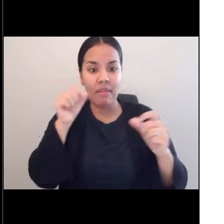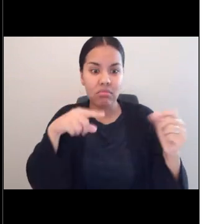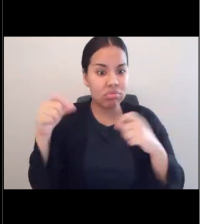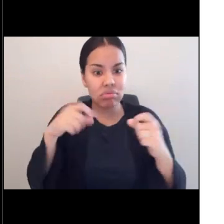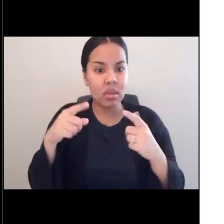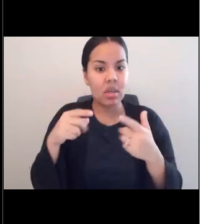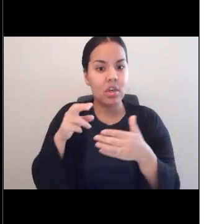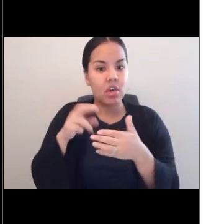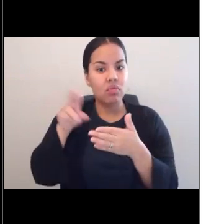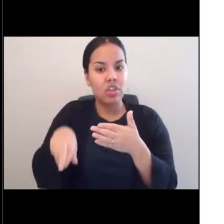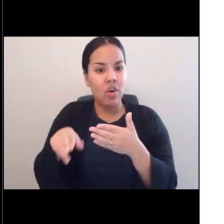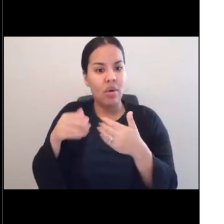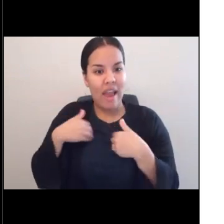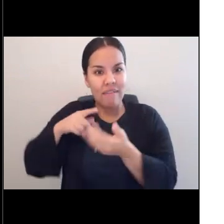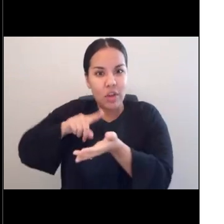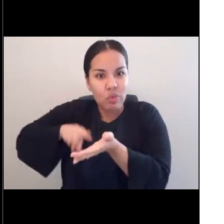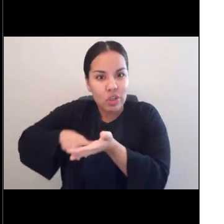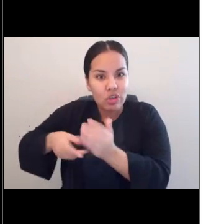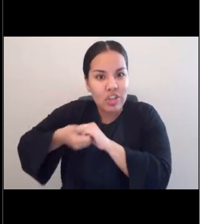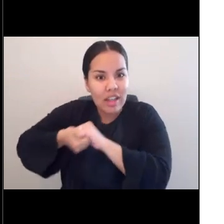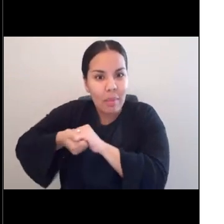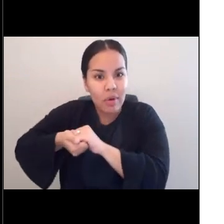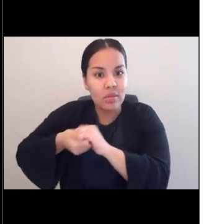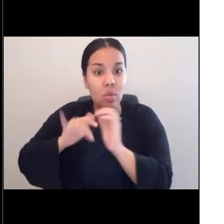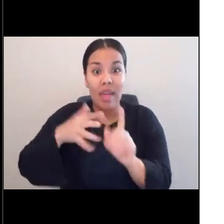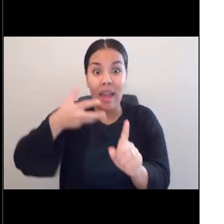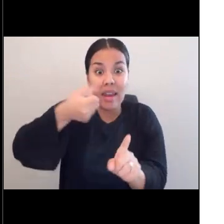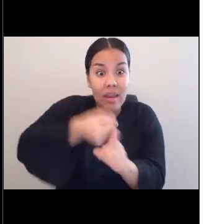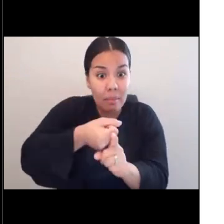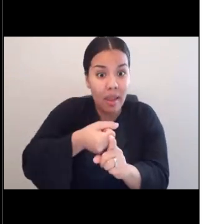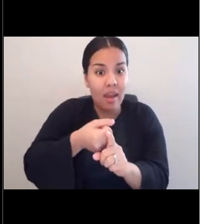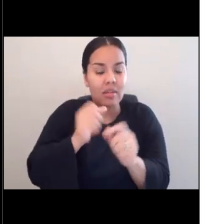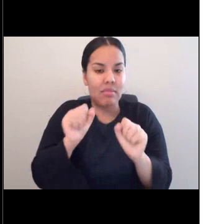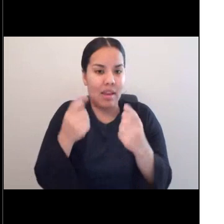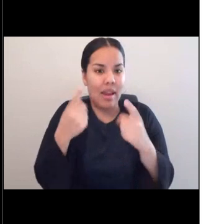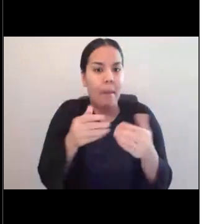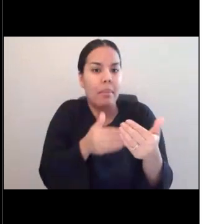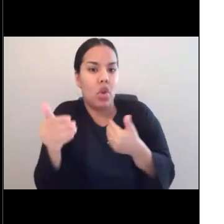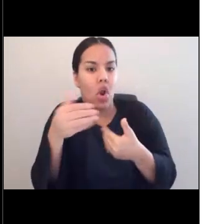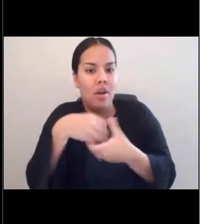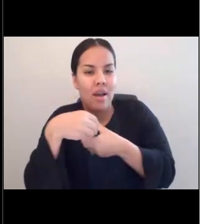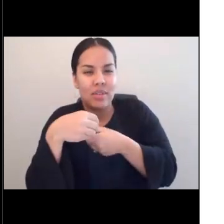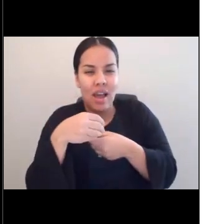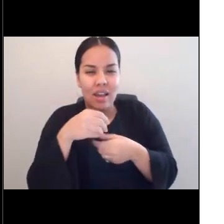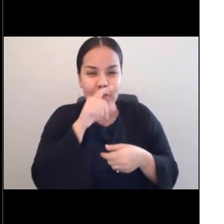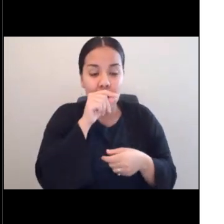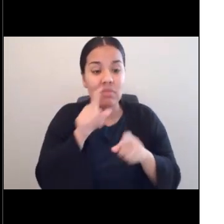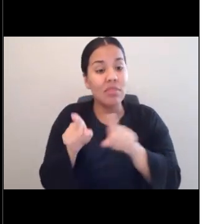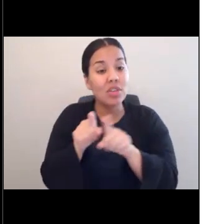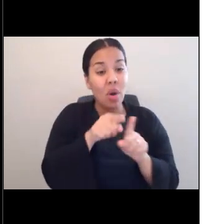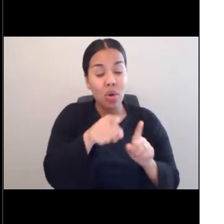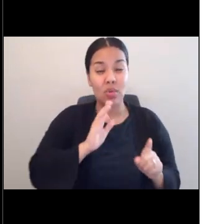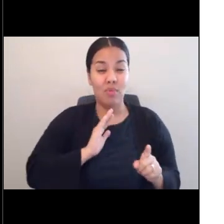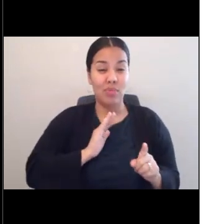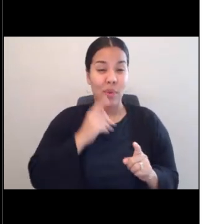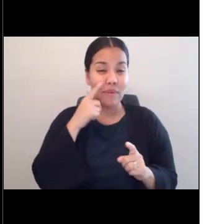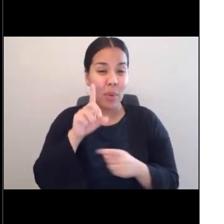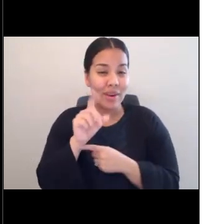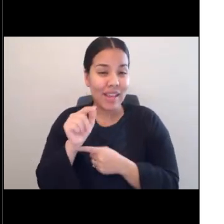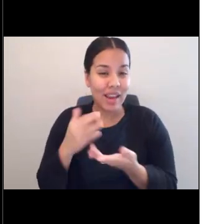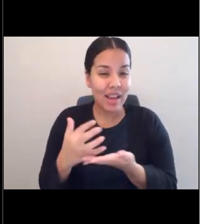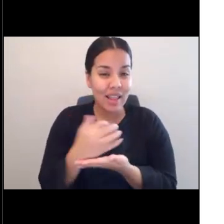saw my tweets. So the impacts can expand beyond Twitter as well. Twitter can also be great for data collection. So a lot of people